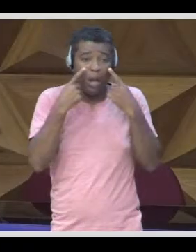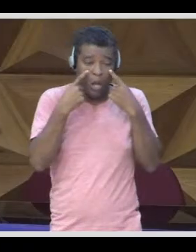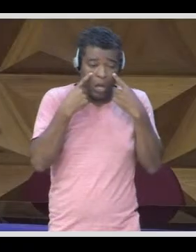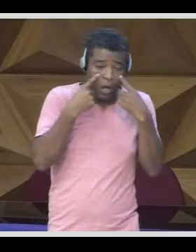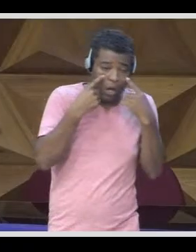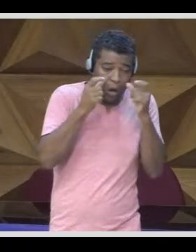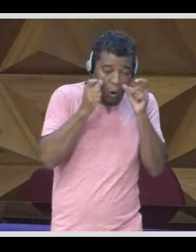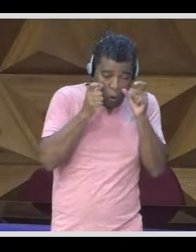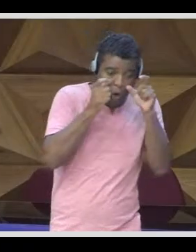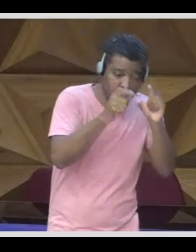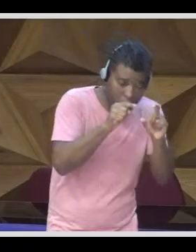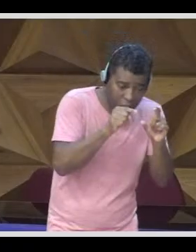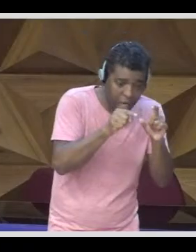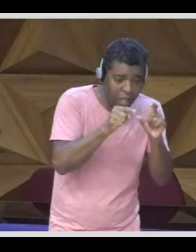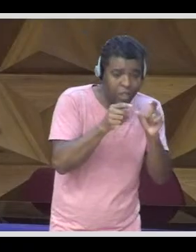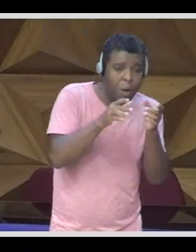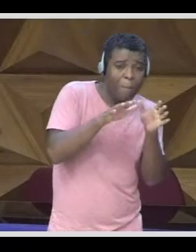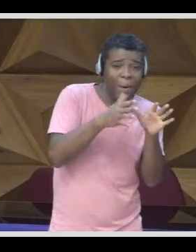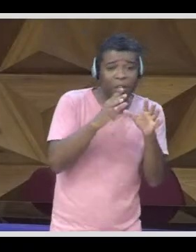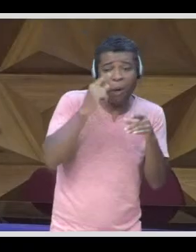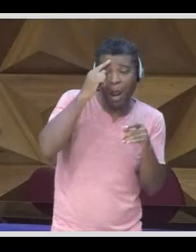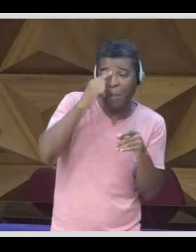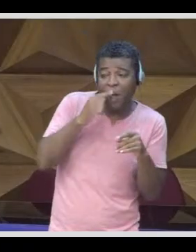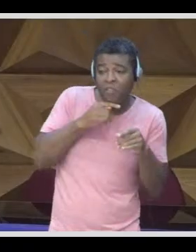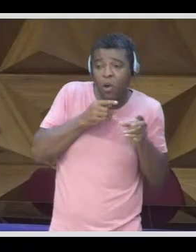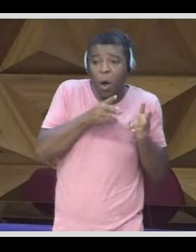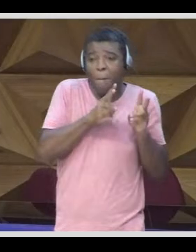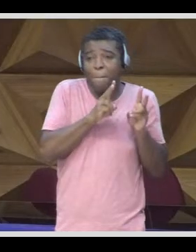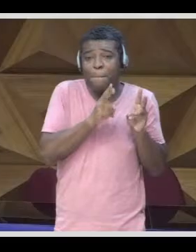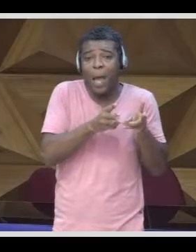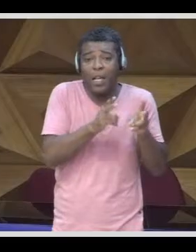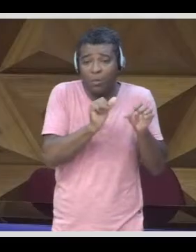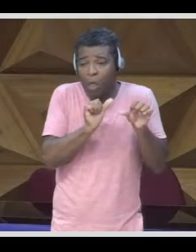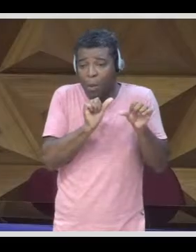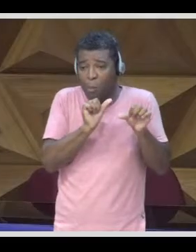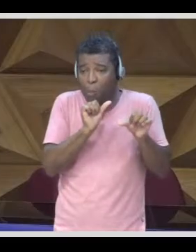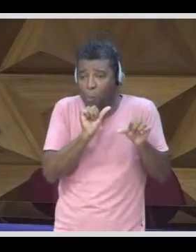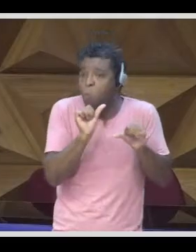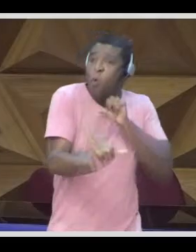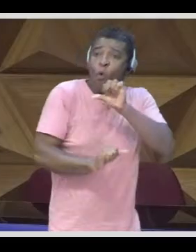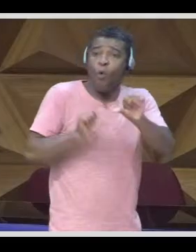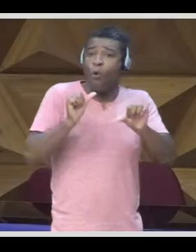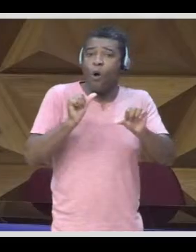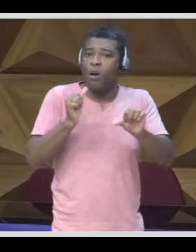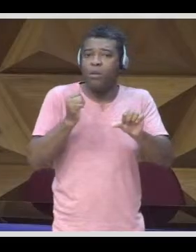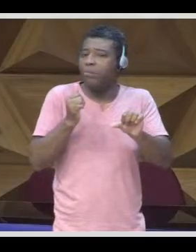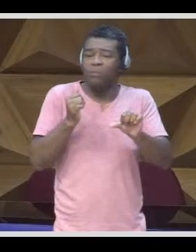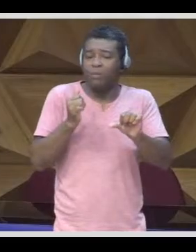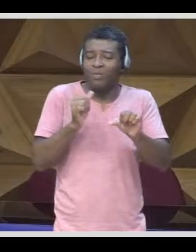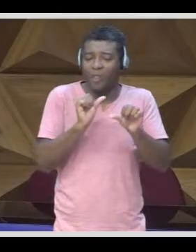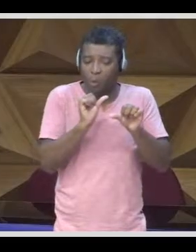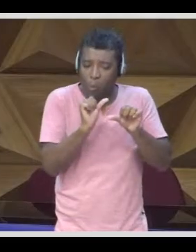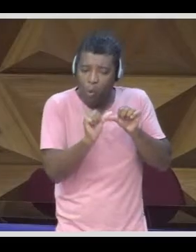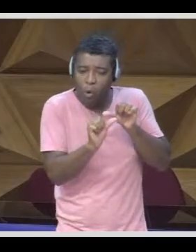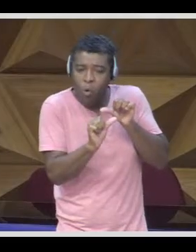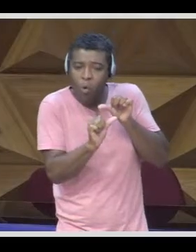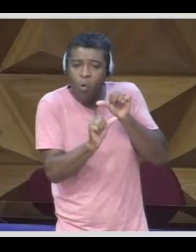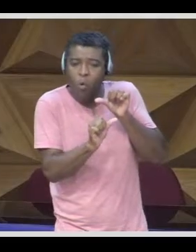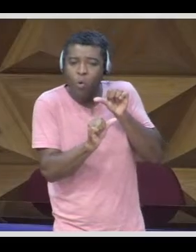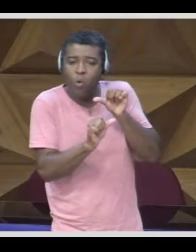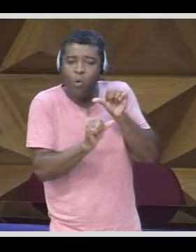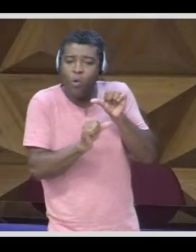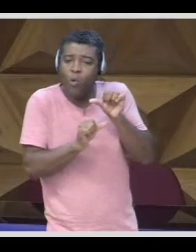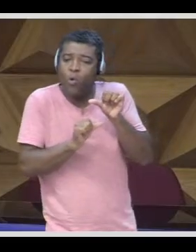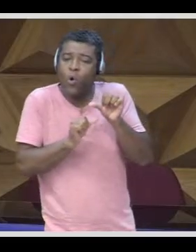profile, which is true. I mean, it's reasonable. But every now and then it changes, okay? And then we can think